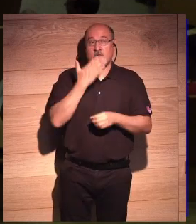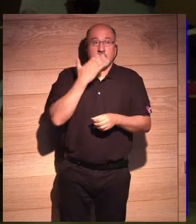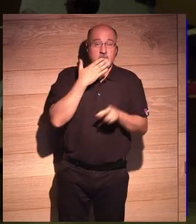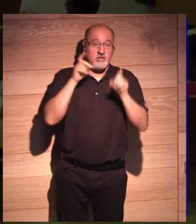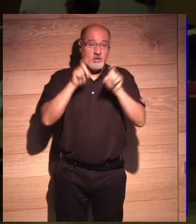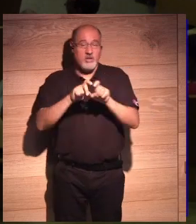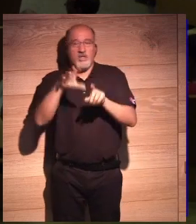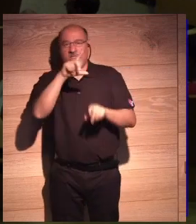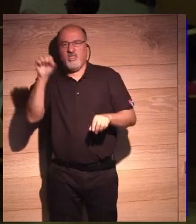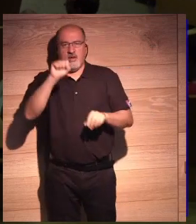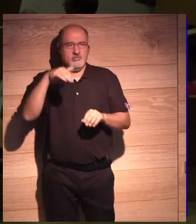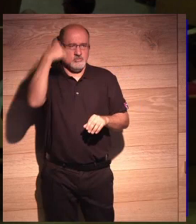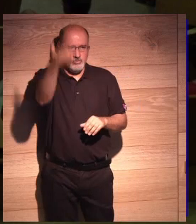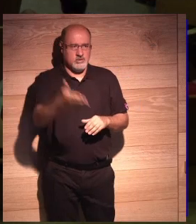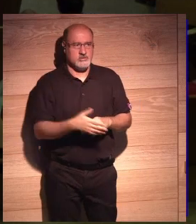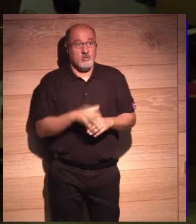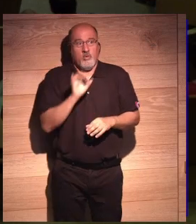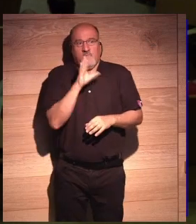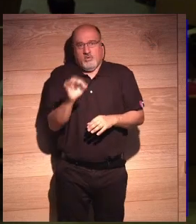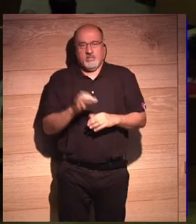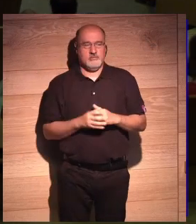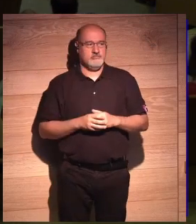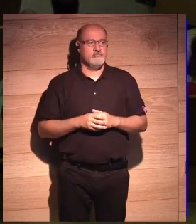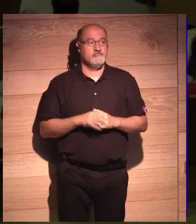in about 50 or 100 years. This is it.